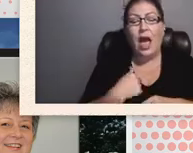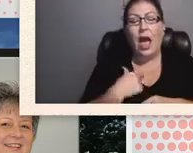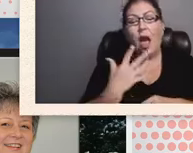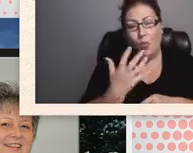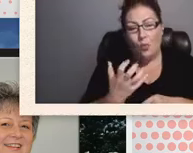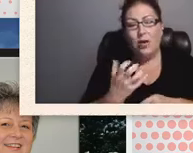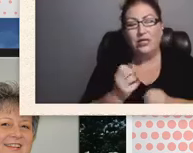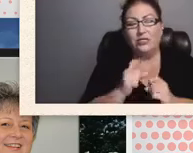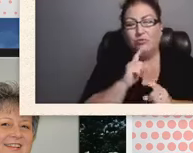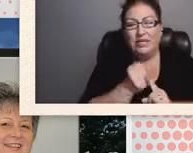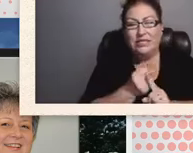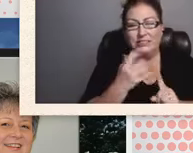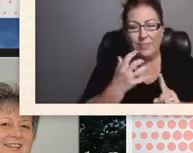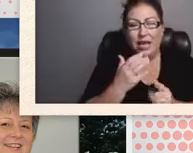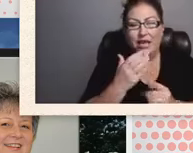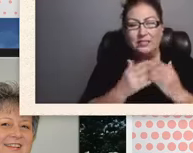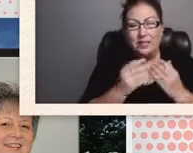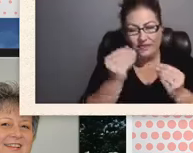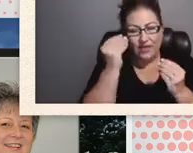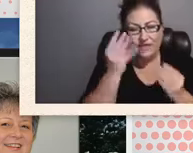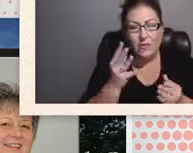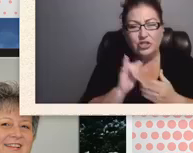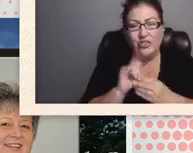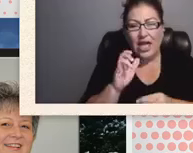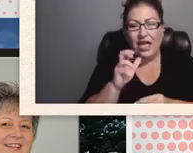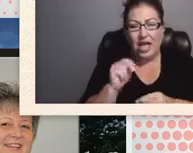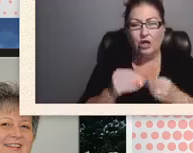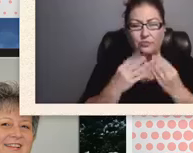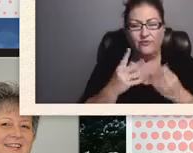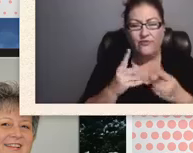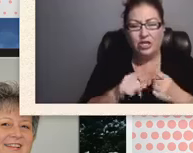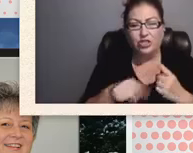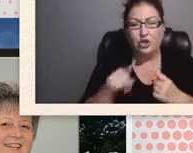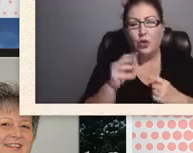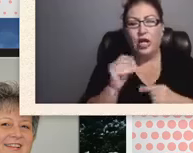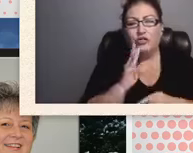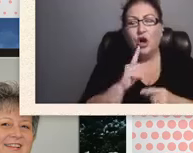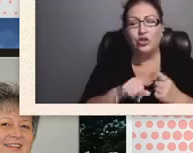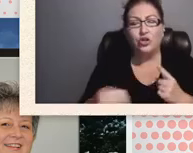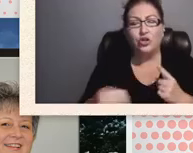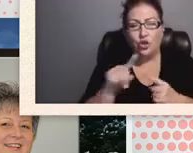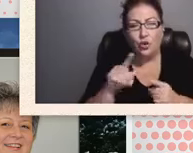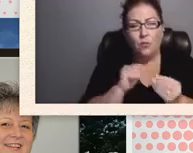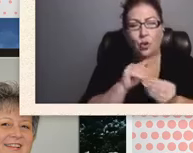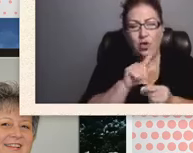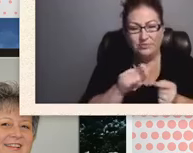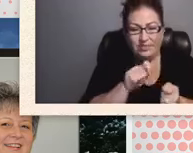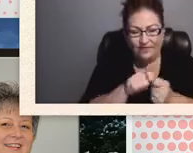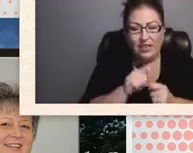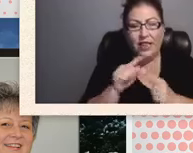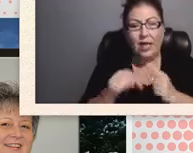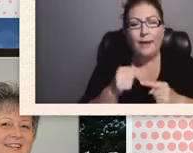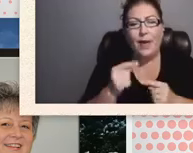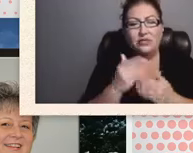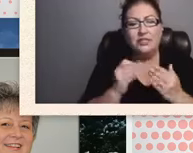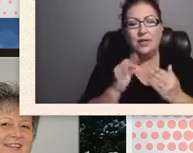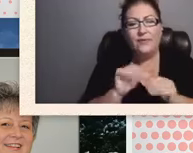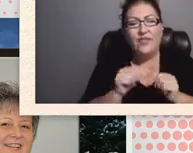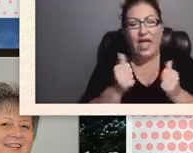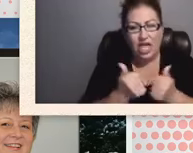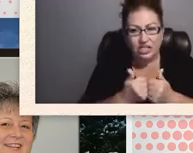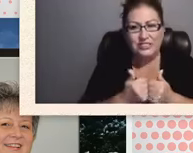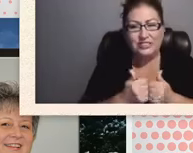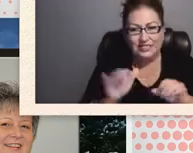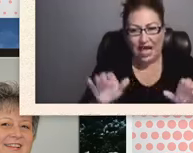on some of the information that Karen has provided to you and talk to you more specifically about some of the agency's